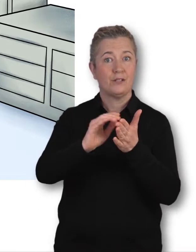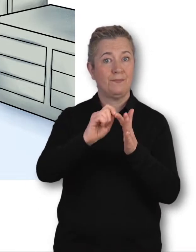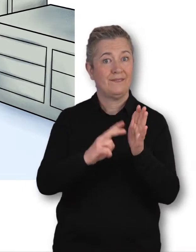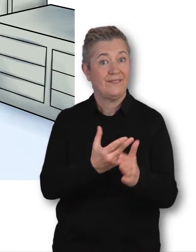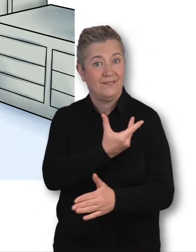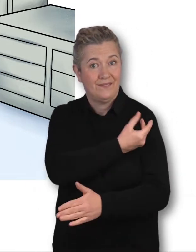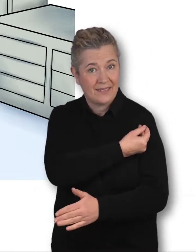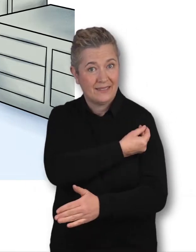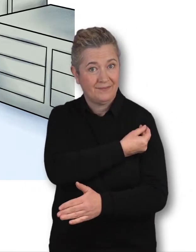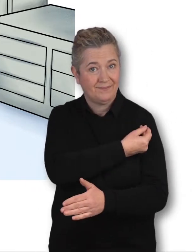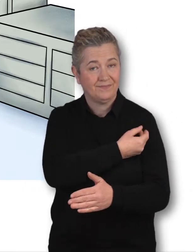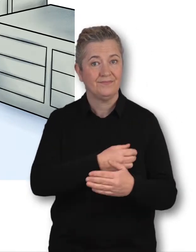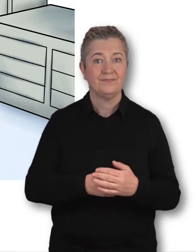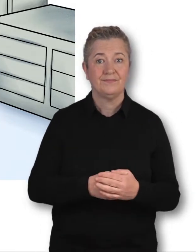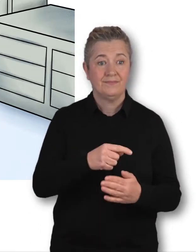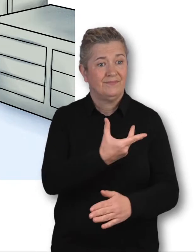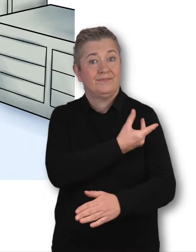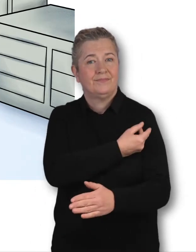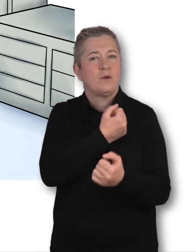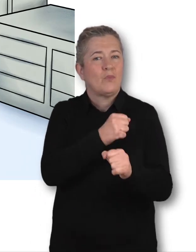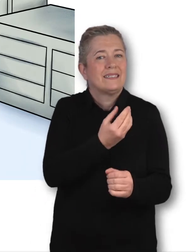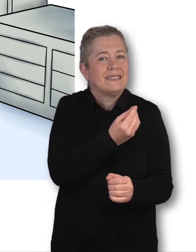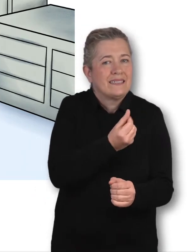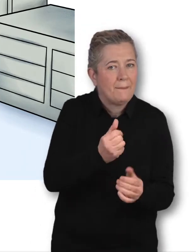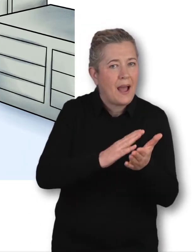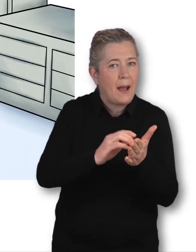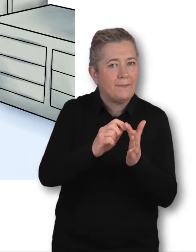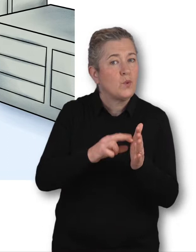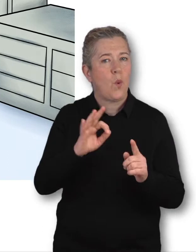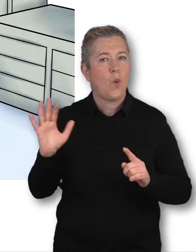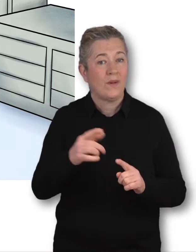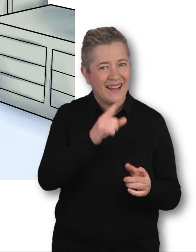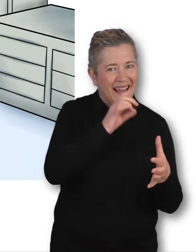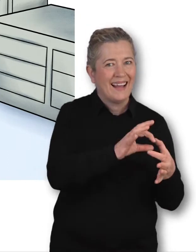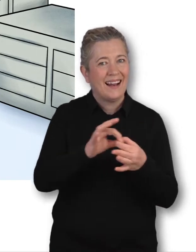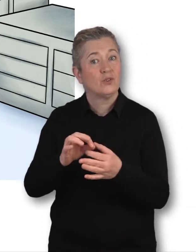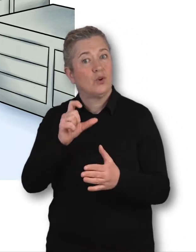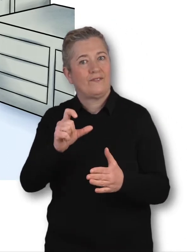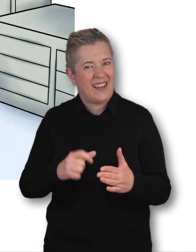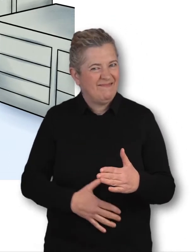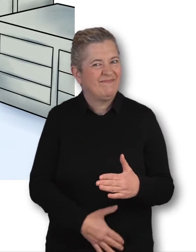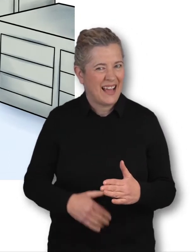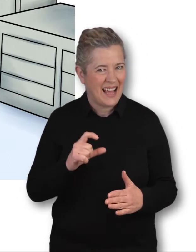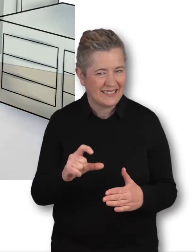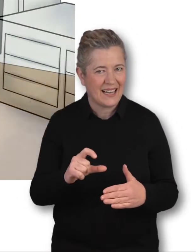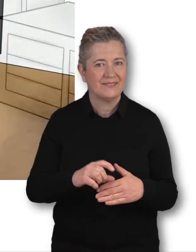The vaccine protects against some but not all types of HPV that can lead to cervical cancer.